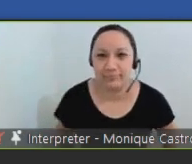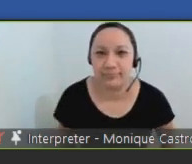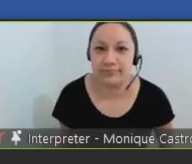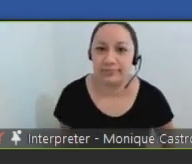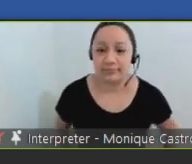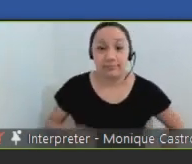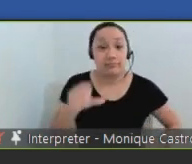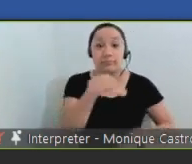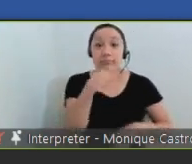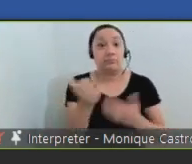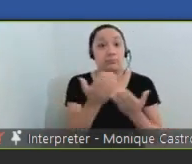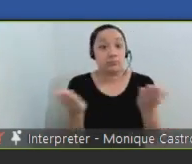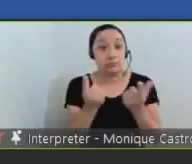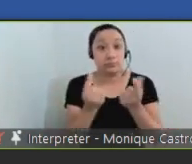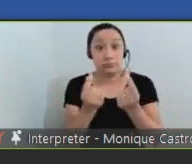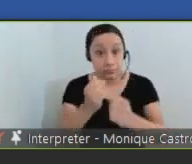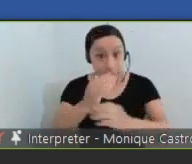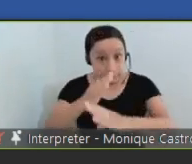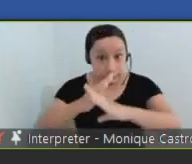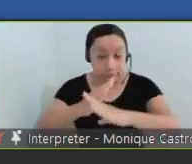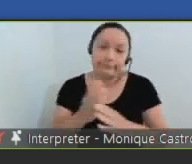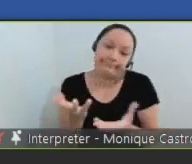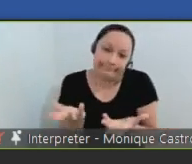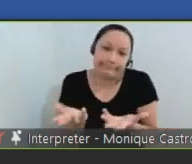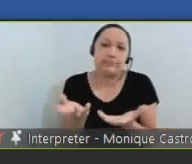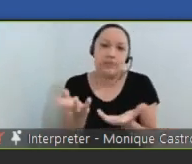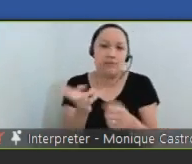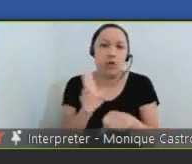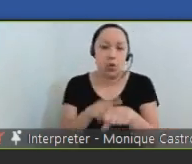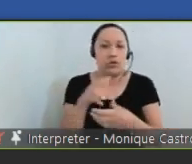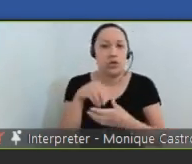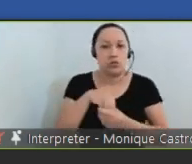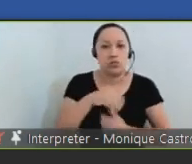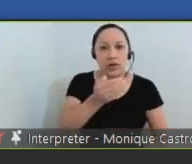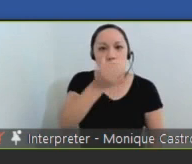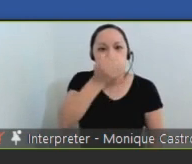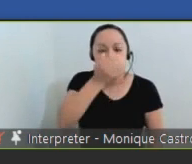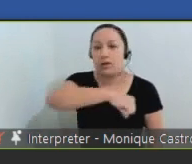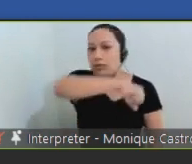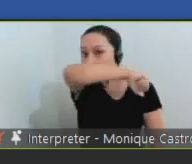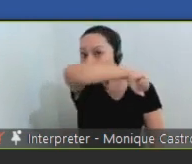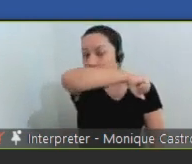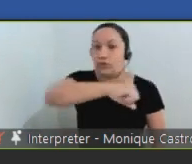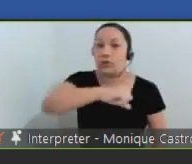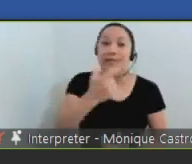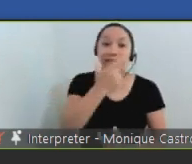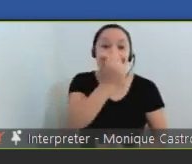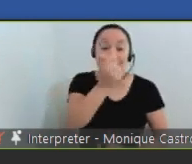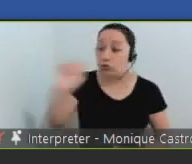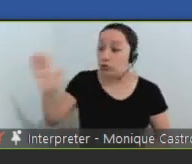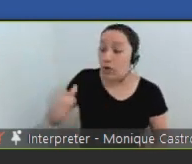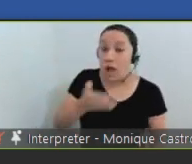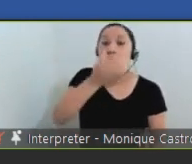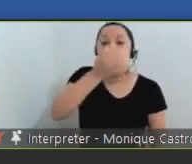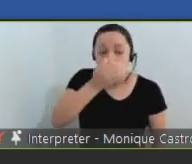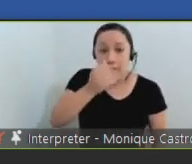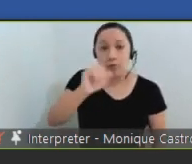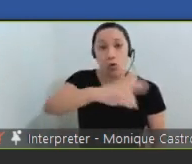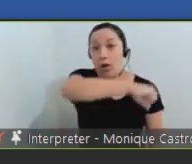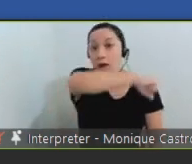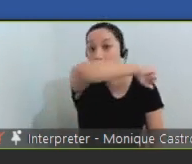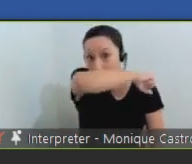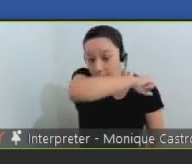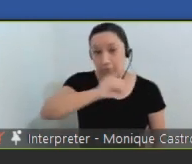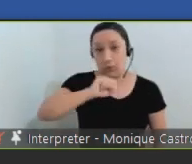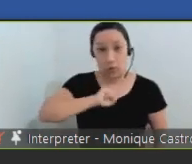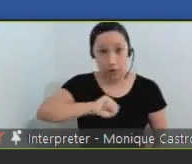Other strategies, of course, include covering your cough or your sneeze with a tissue or into your elbow as another good